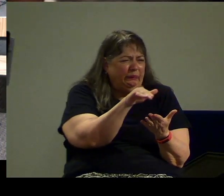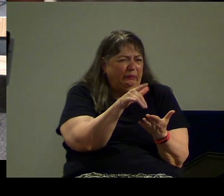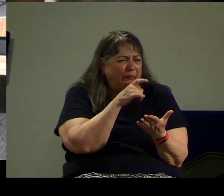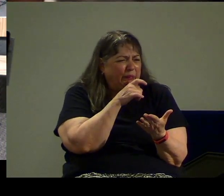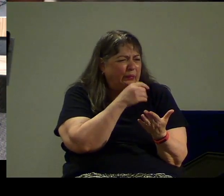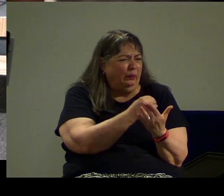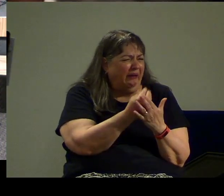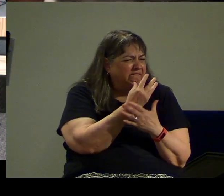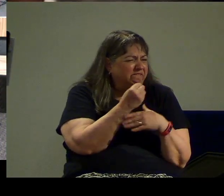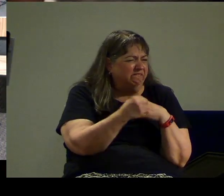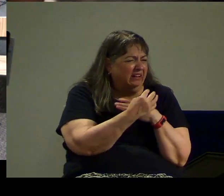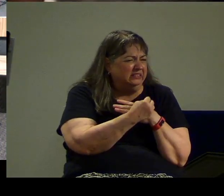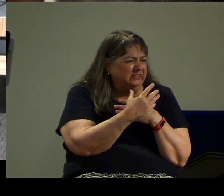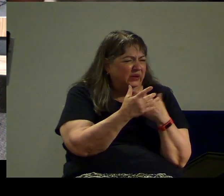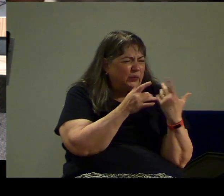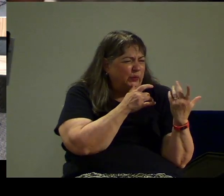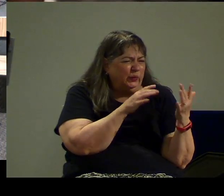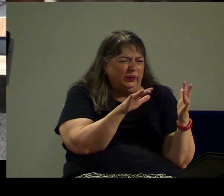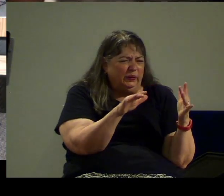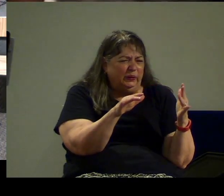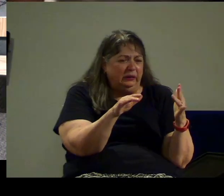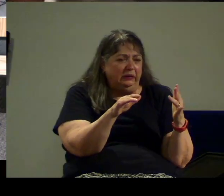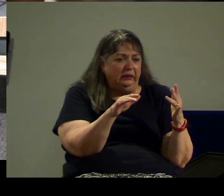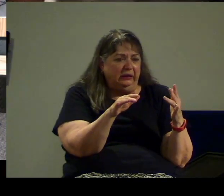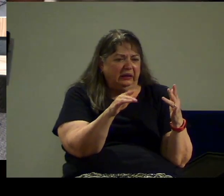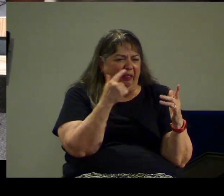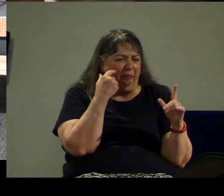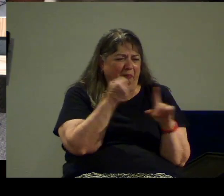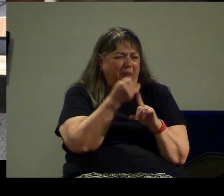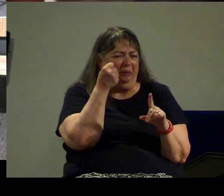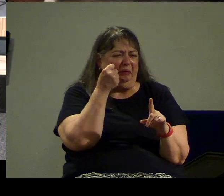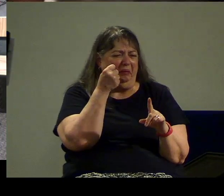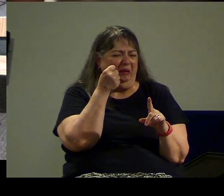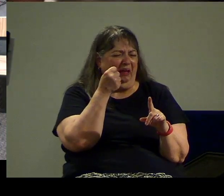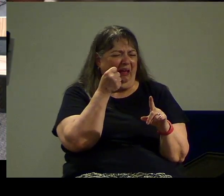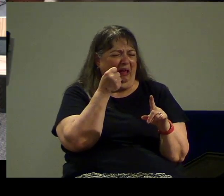for advice? If you hit a wall in your life and,